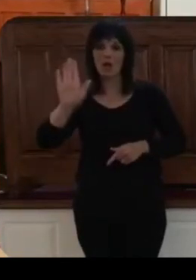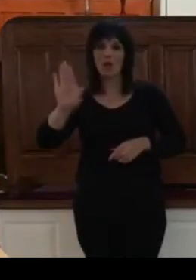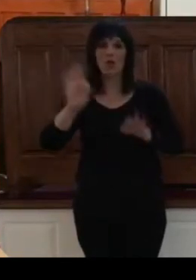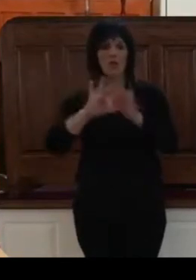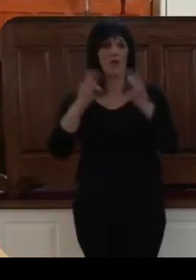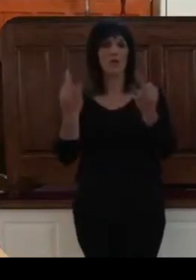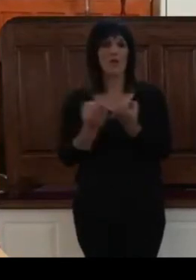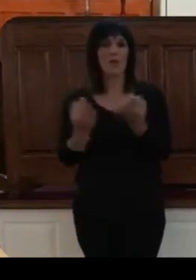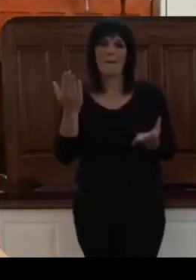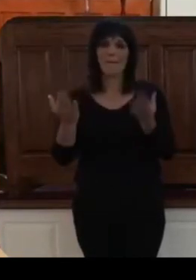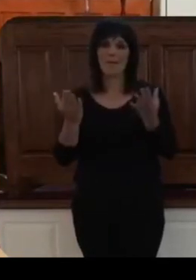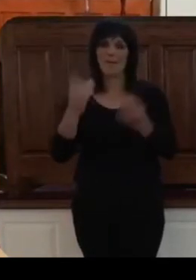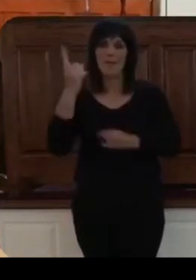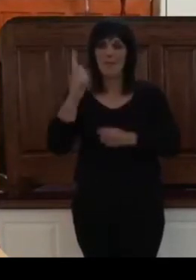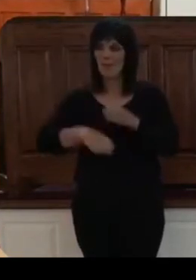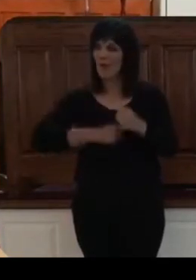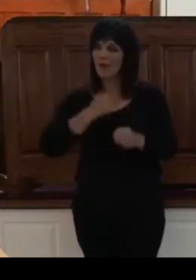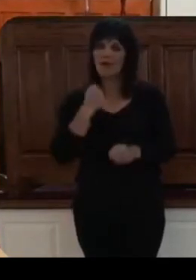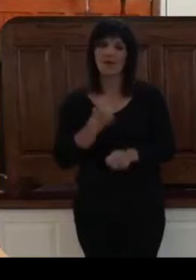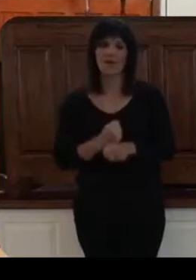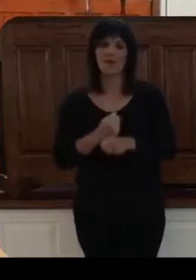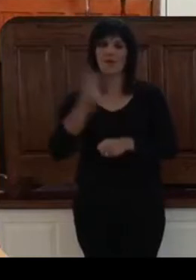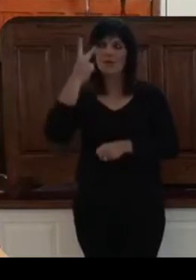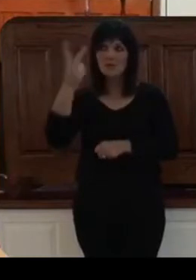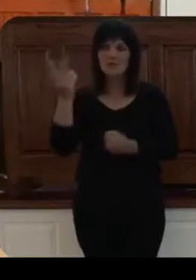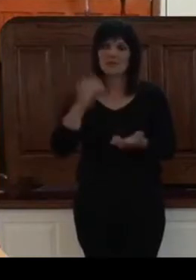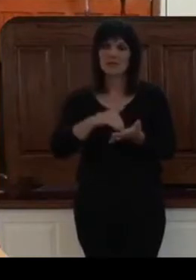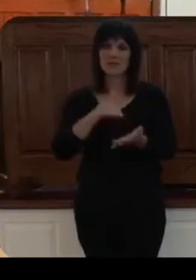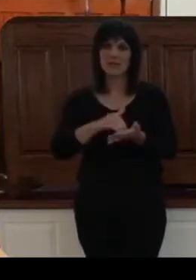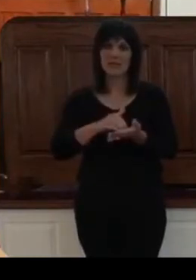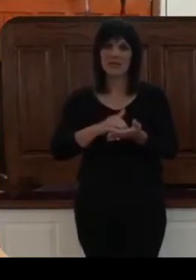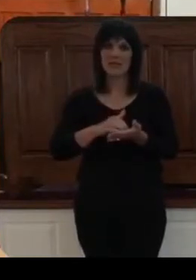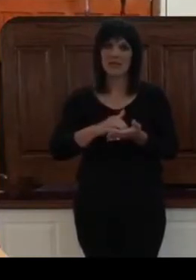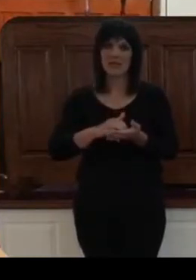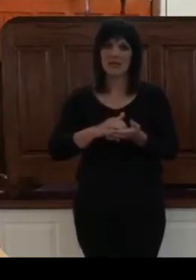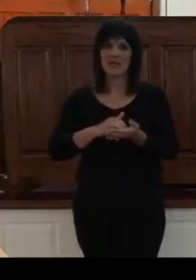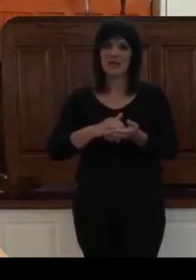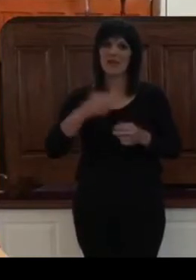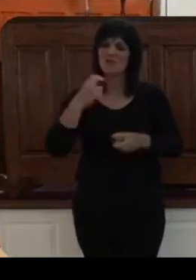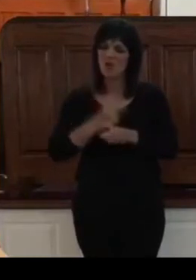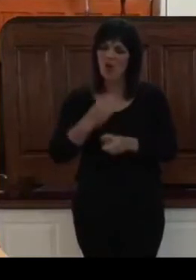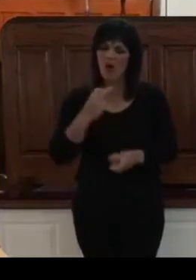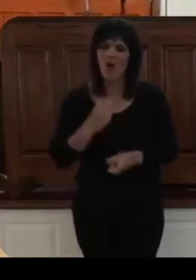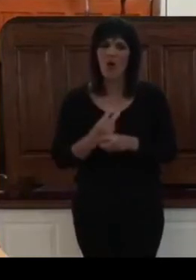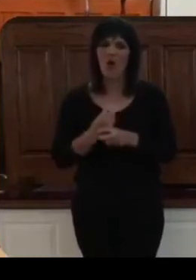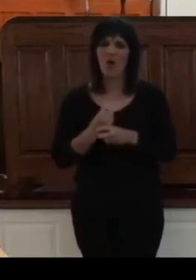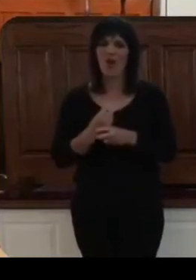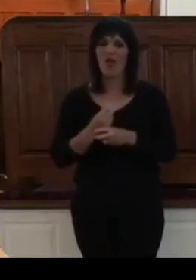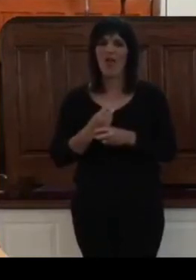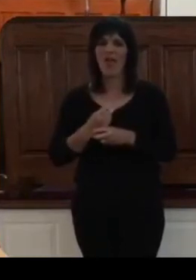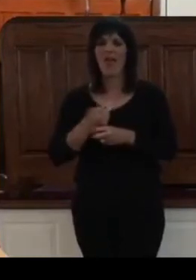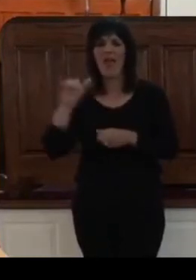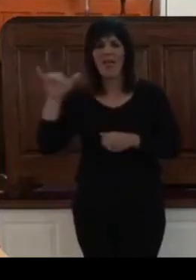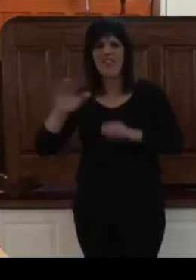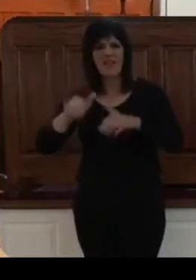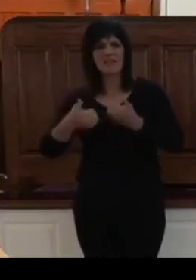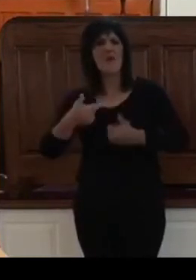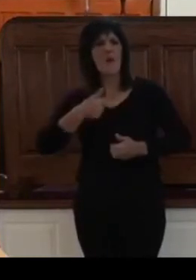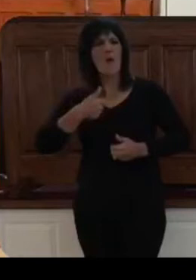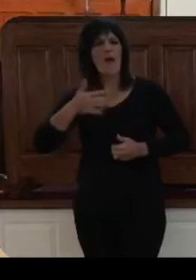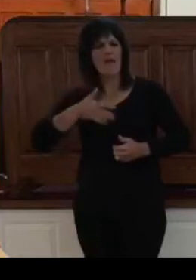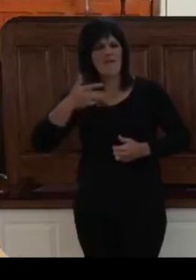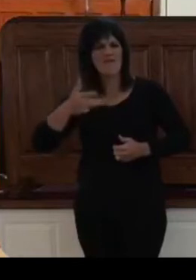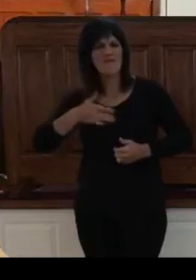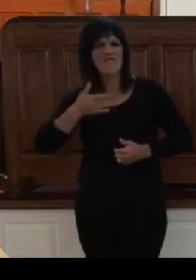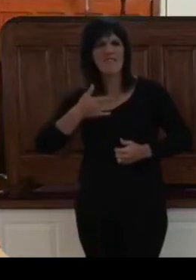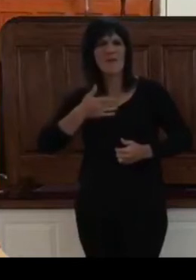year before you see them again. That's hard. That's how I visualize. That's how I can feel in my own heart